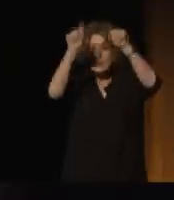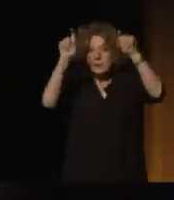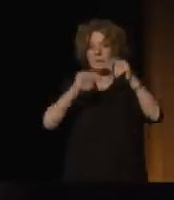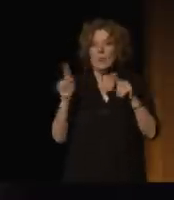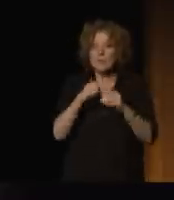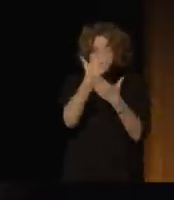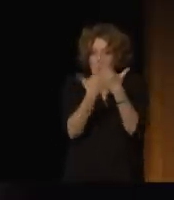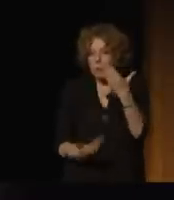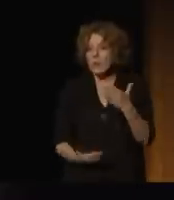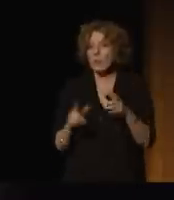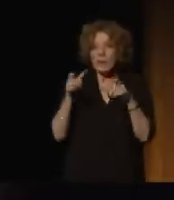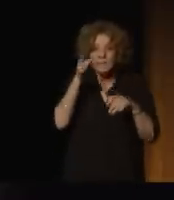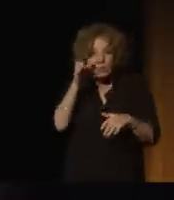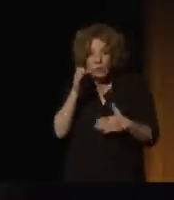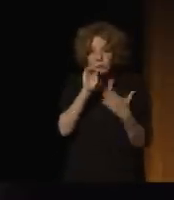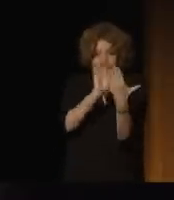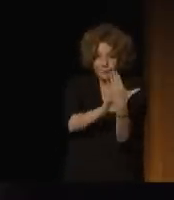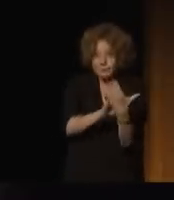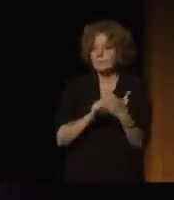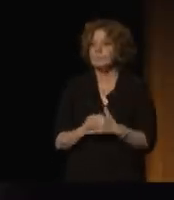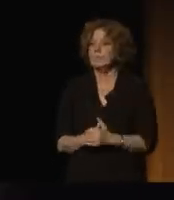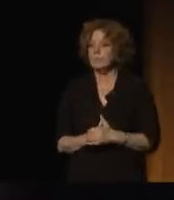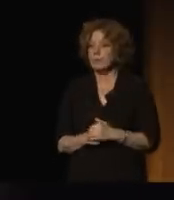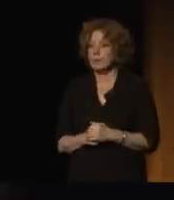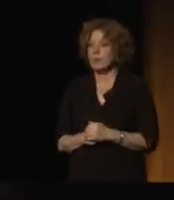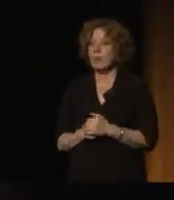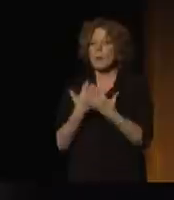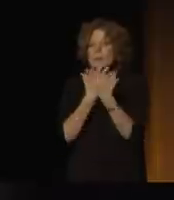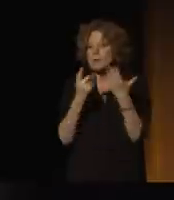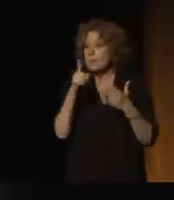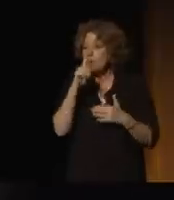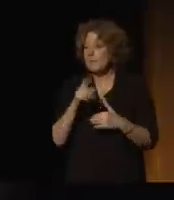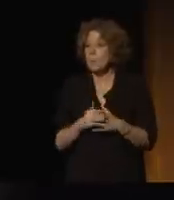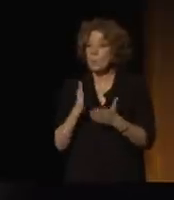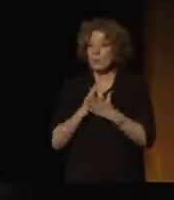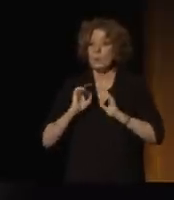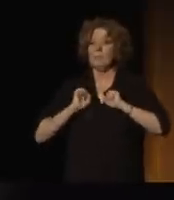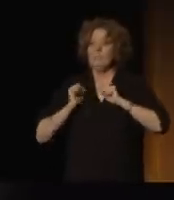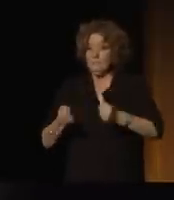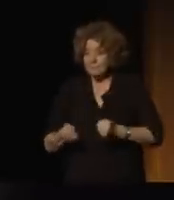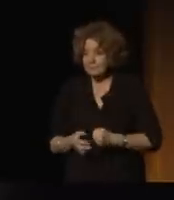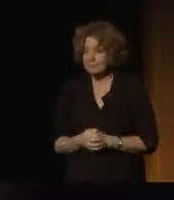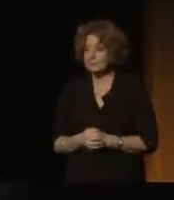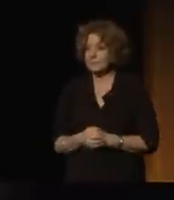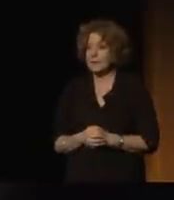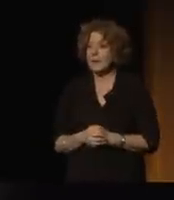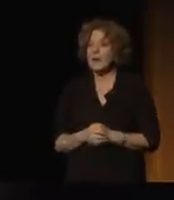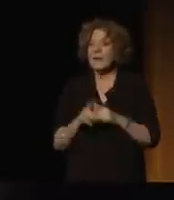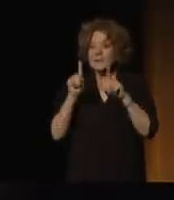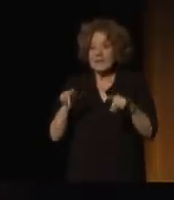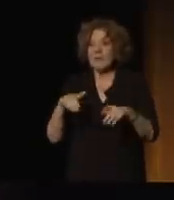to choose? But I think along with so many people, we were quite surprised. The start of the